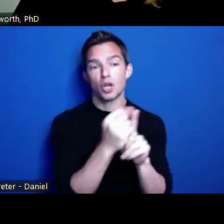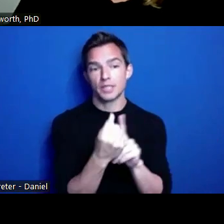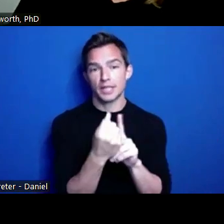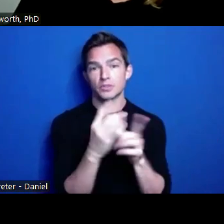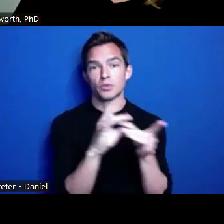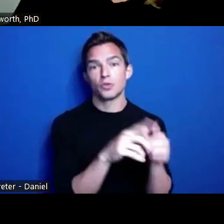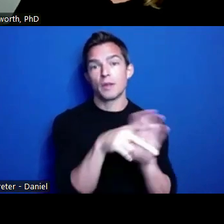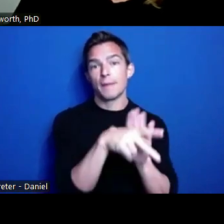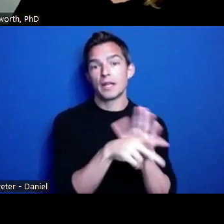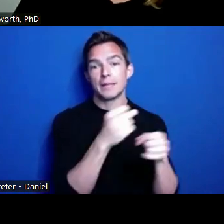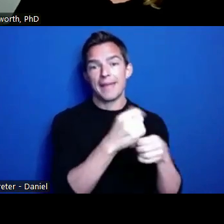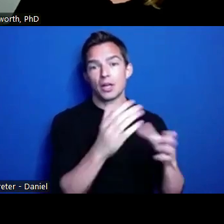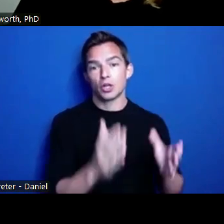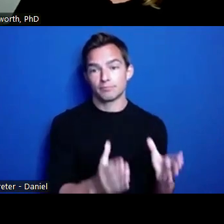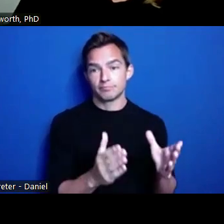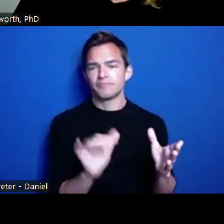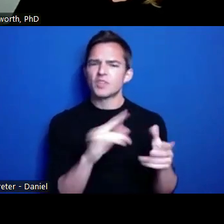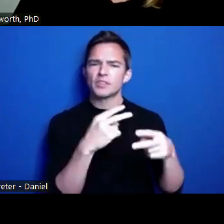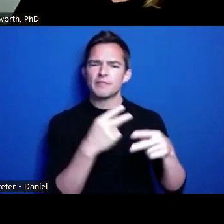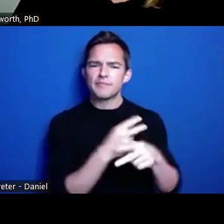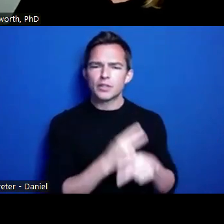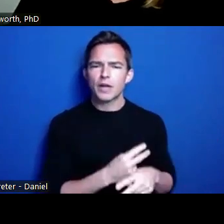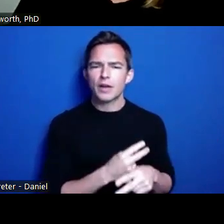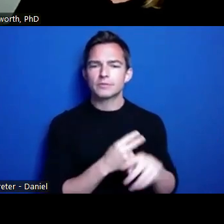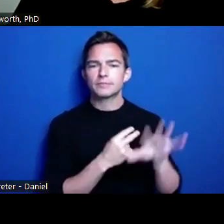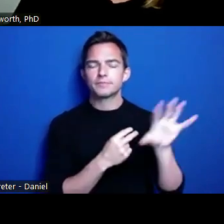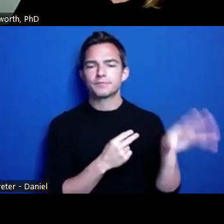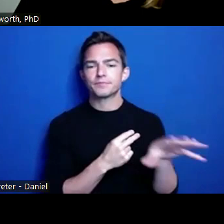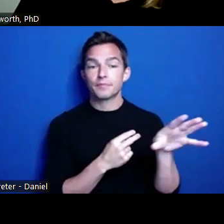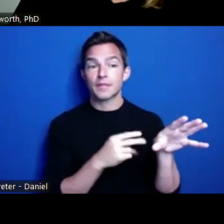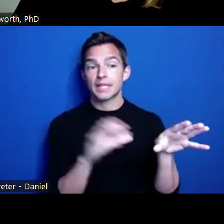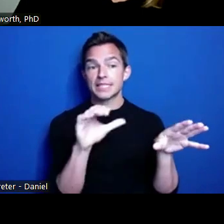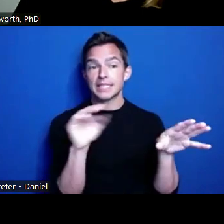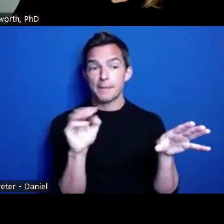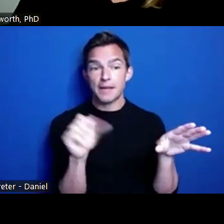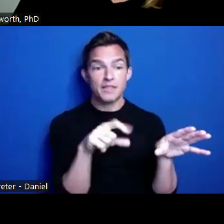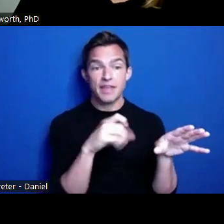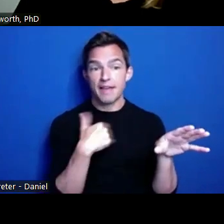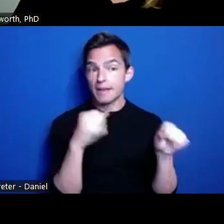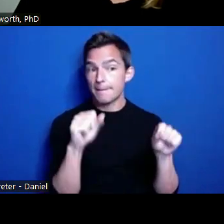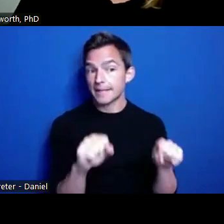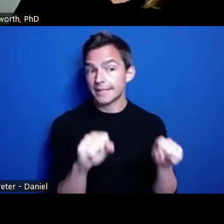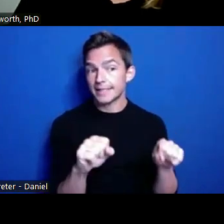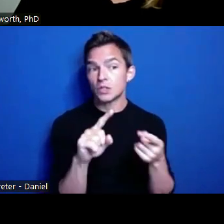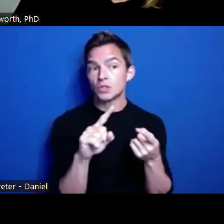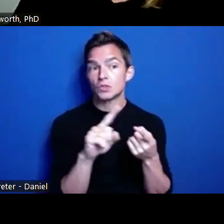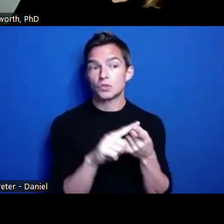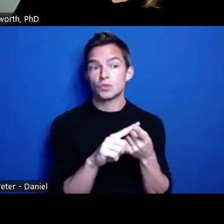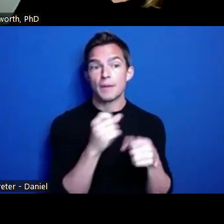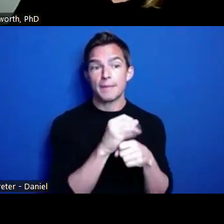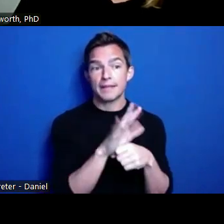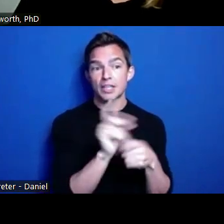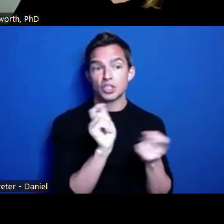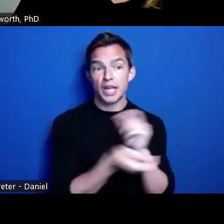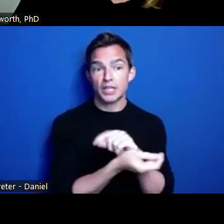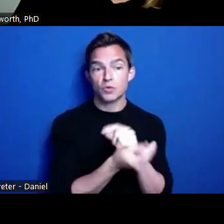the policymakers and really figuring out, is it CMS that has the ability to make that change, or